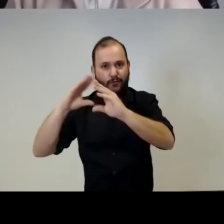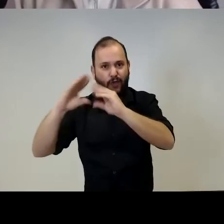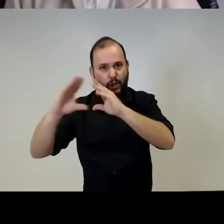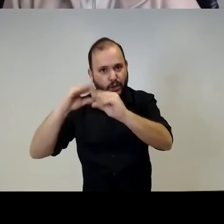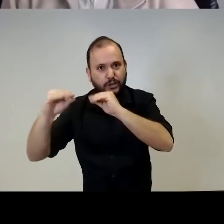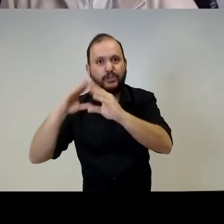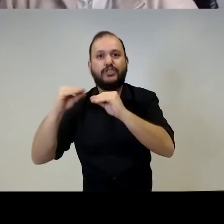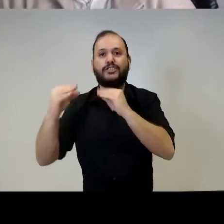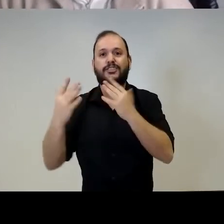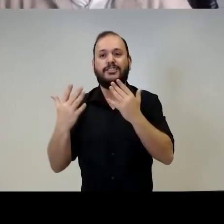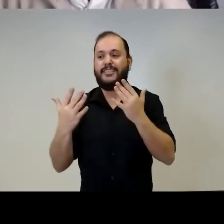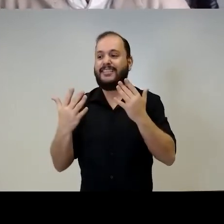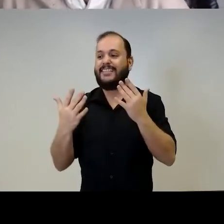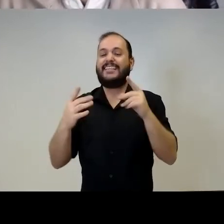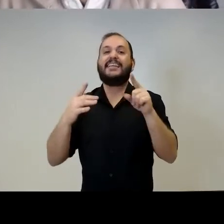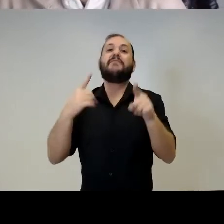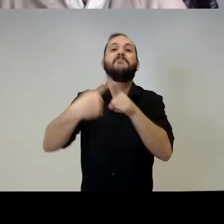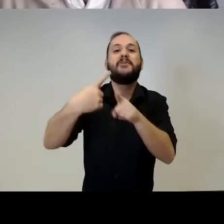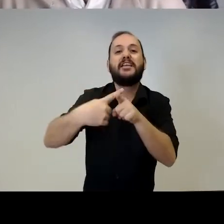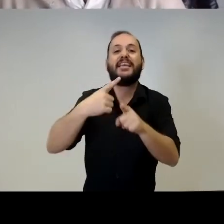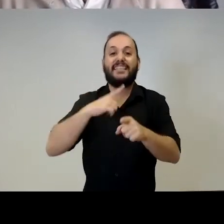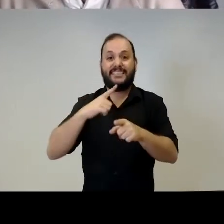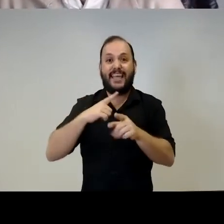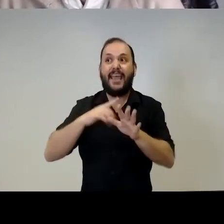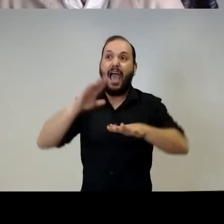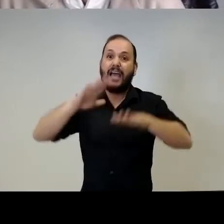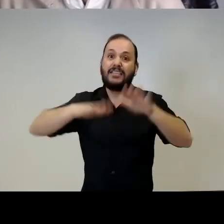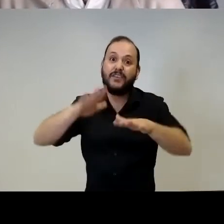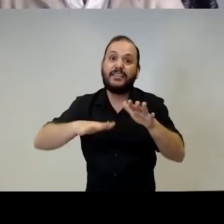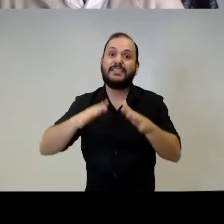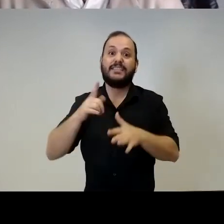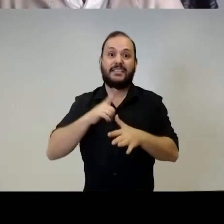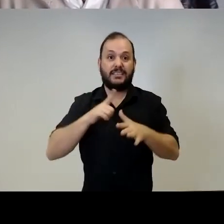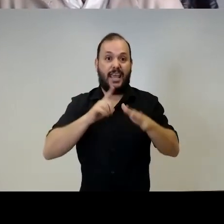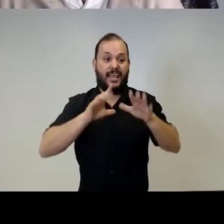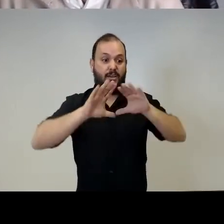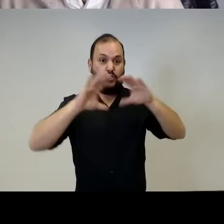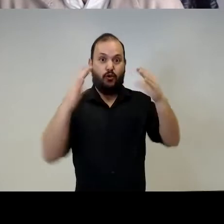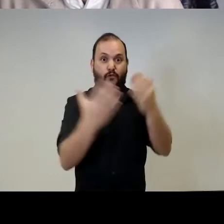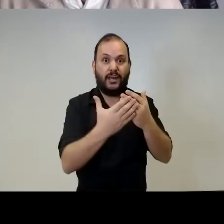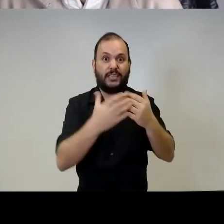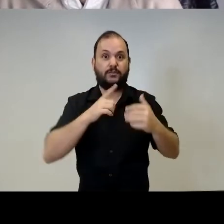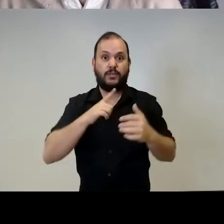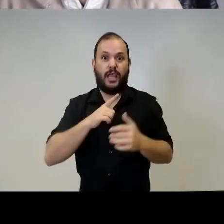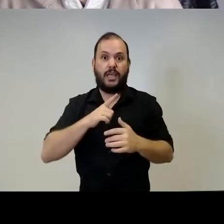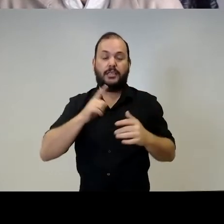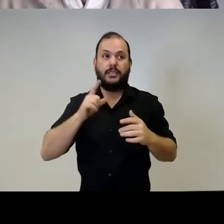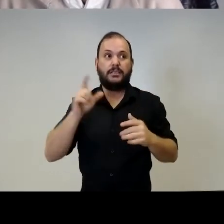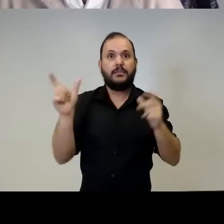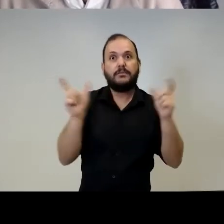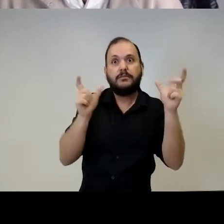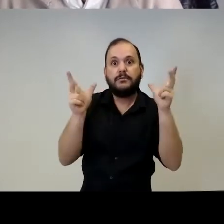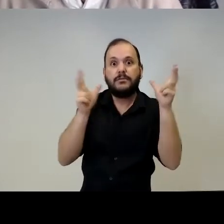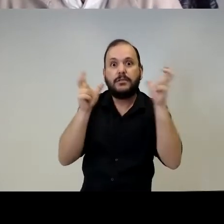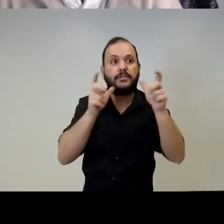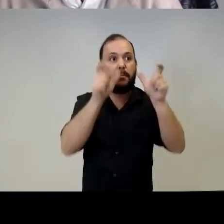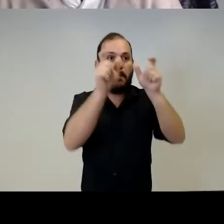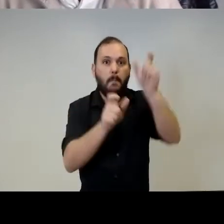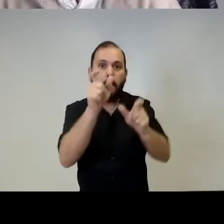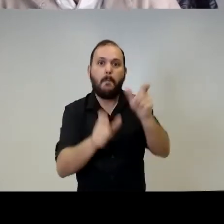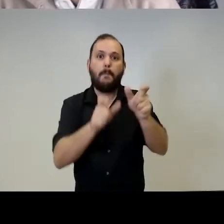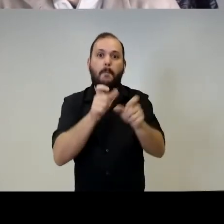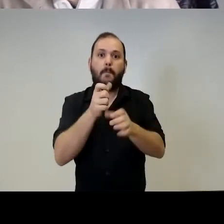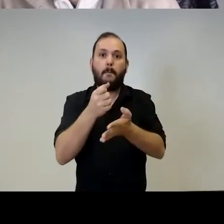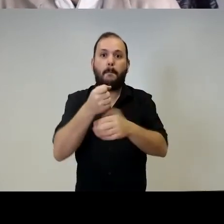because there just isn't enough work for conference interpreters, so they have to do both. But this is